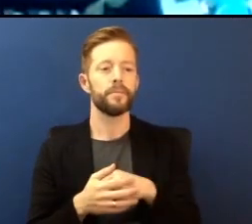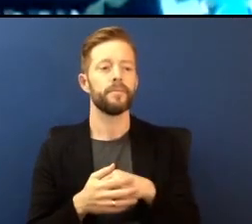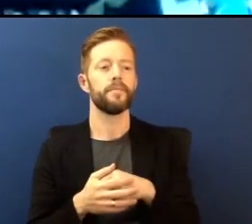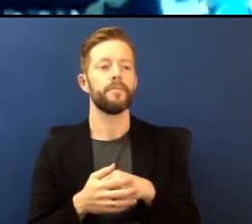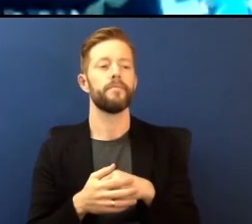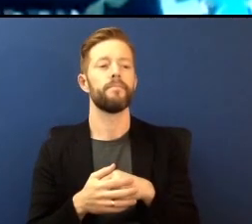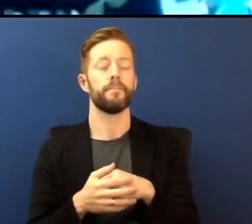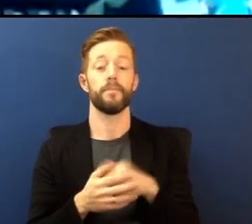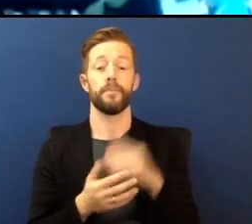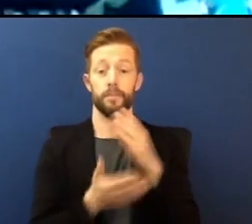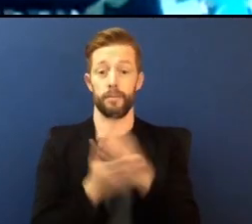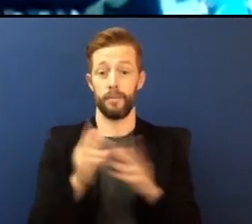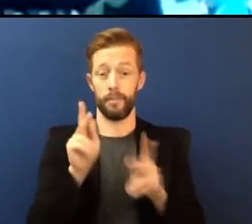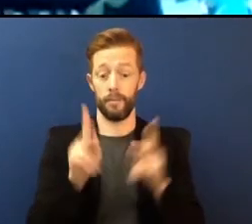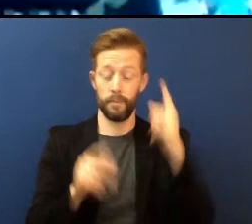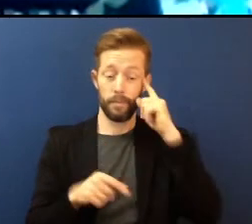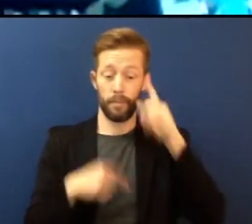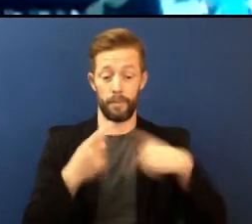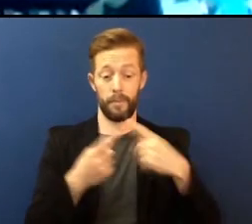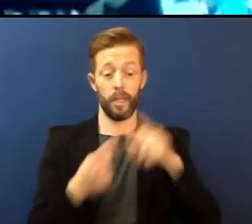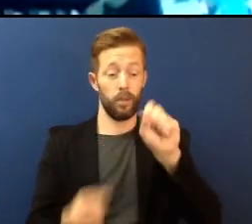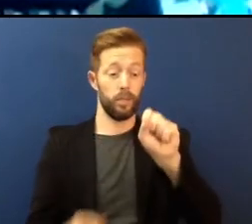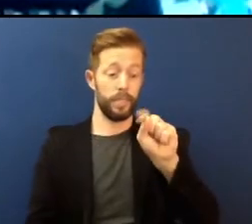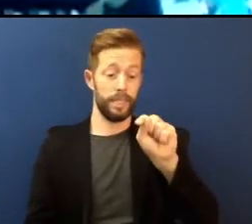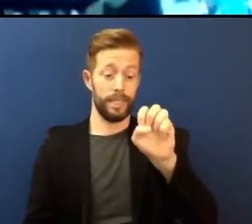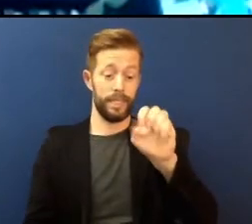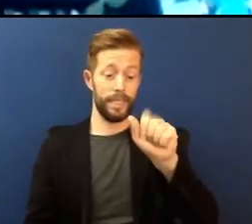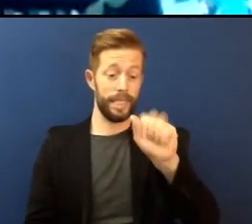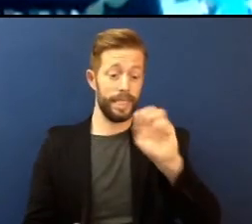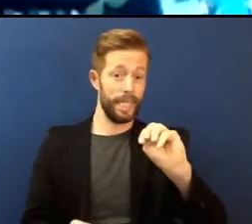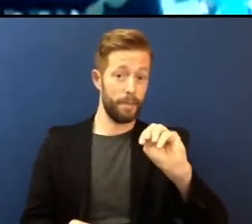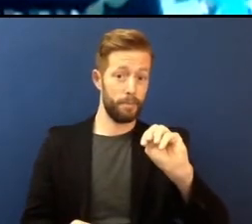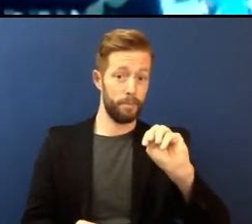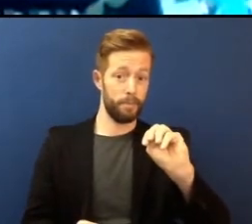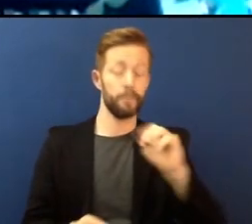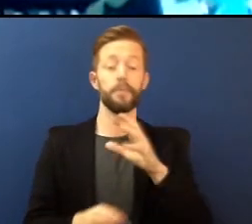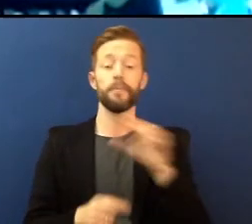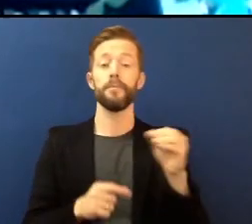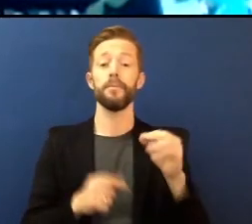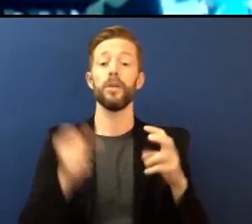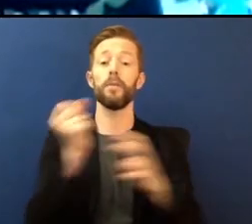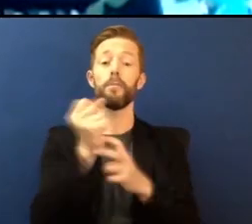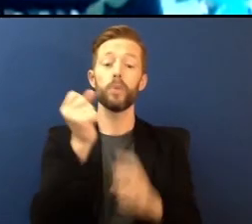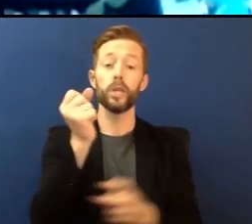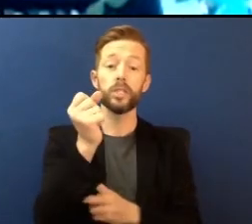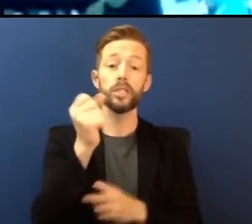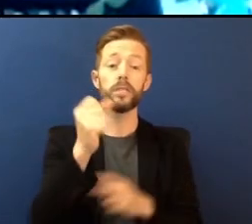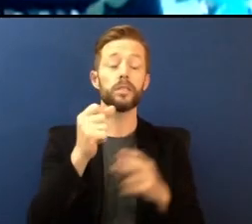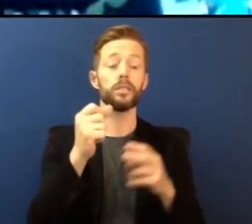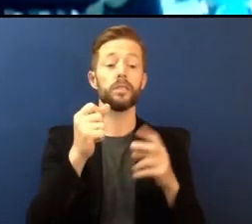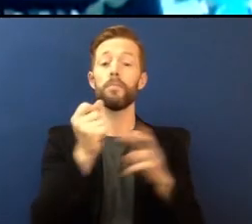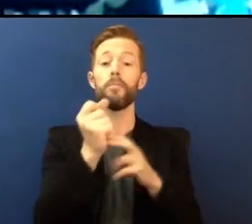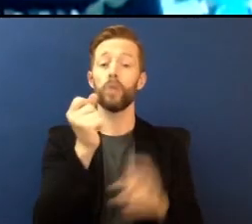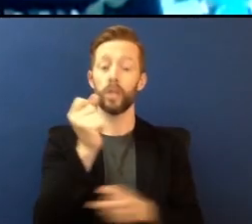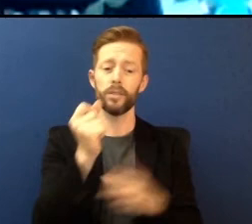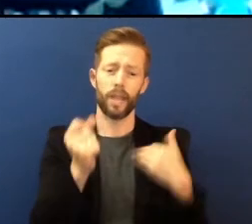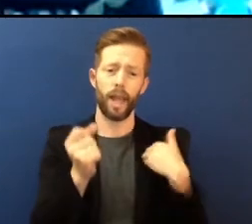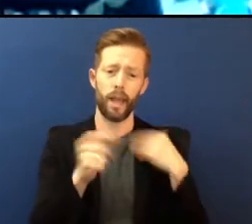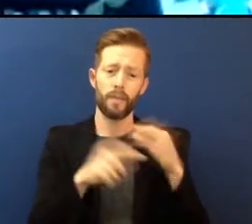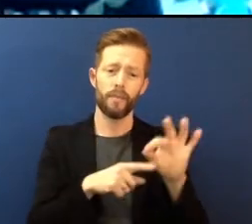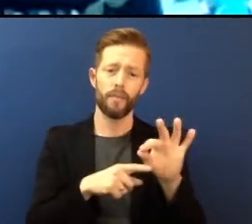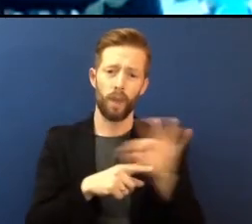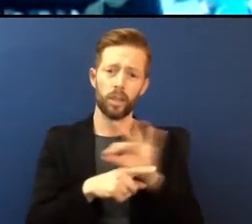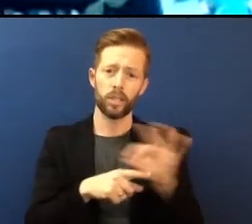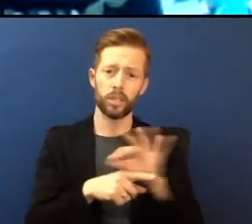I think, about it is that some people think about STEAM as well as STEM. And when you look at bridges clearly